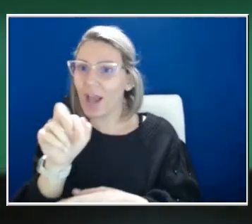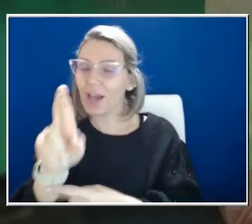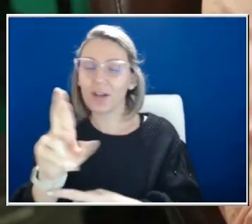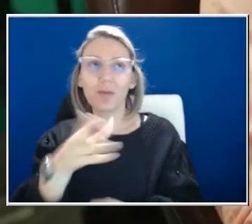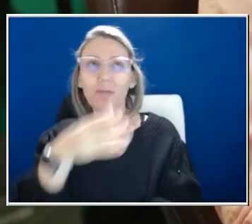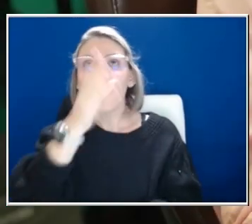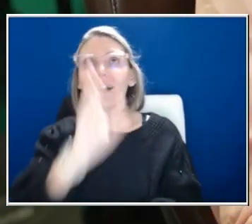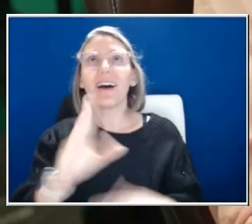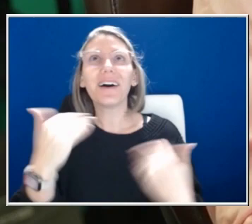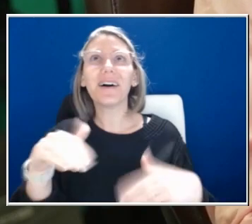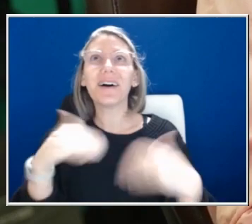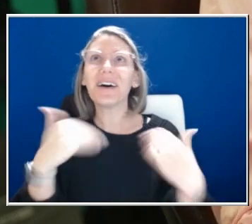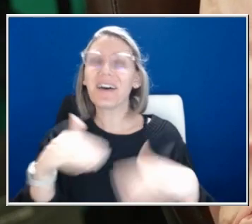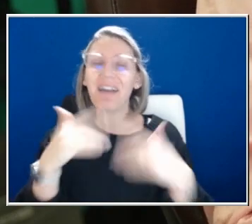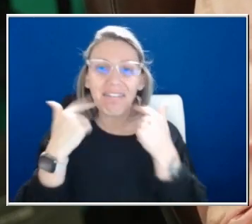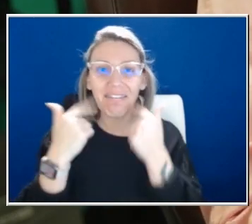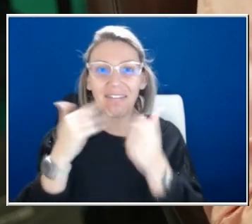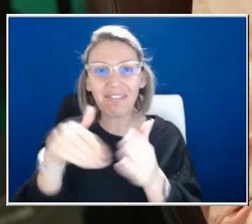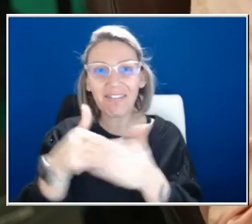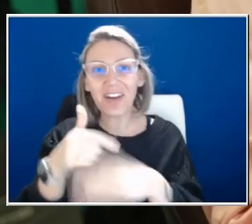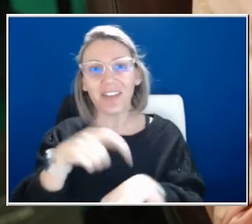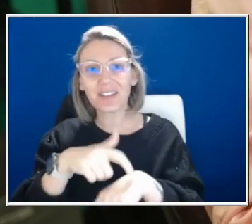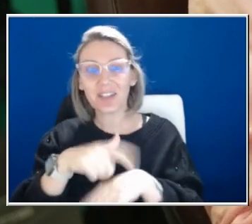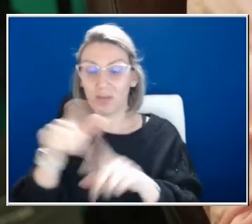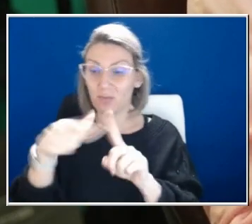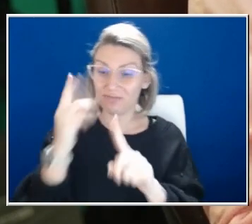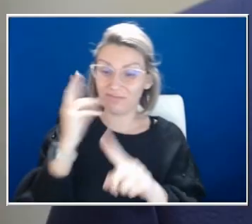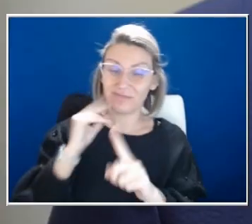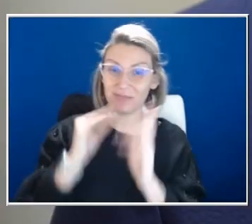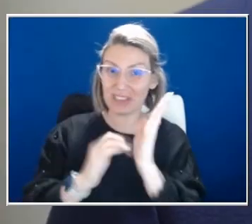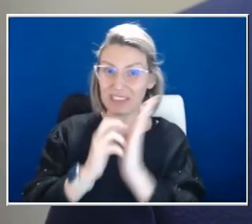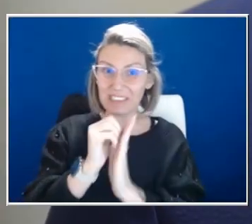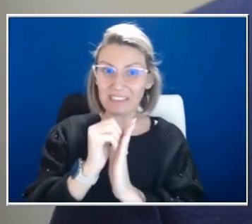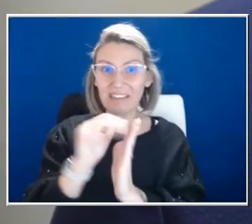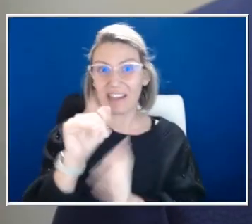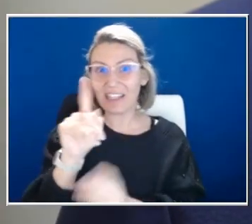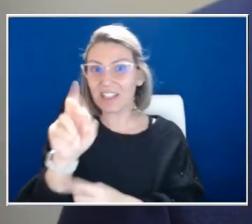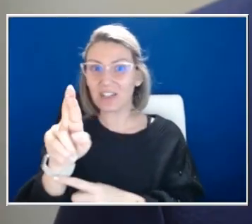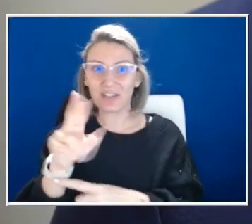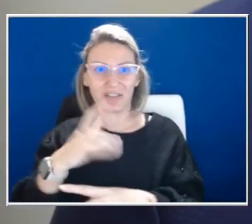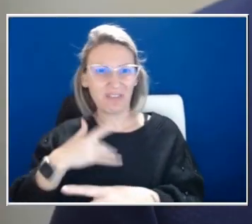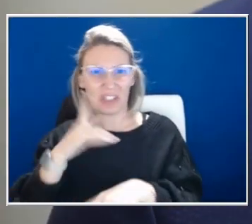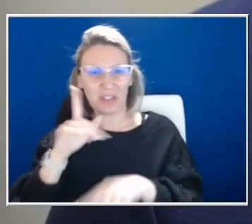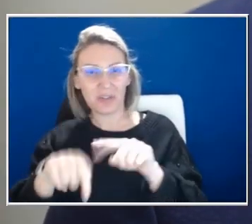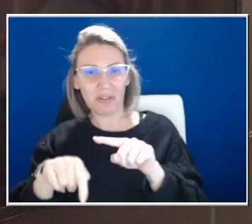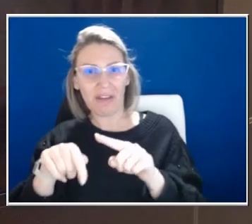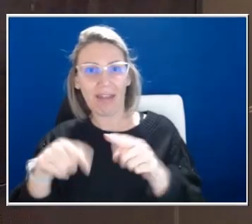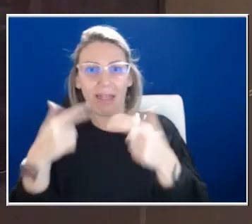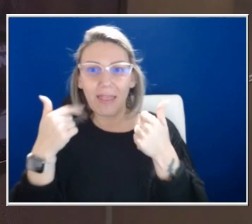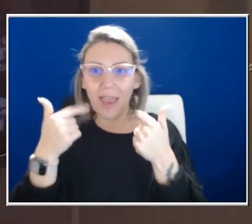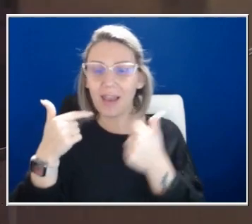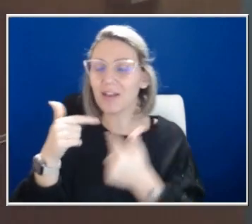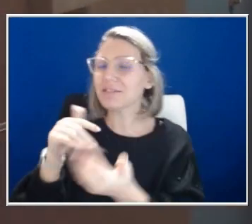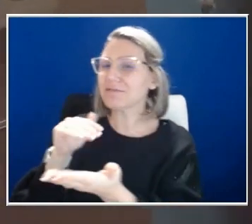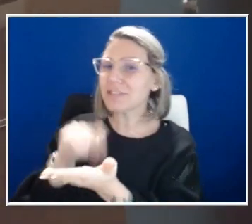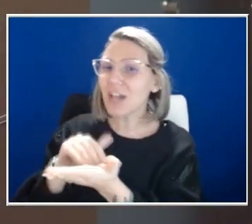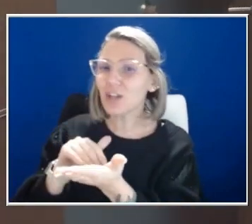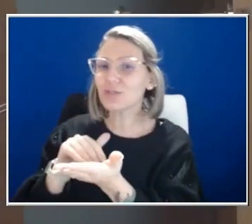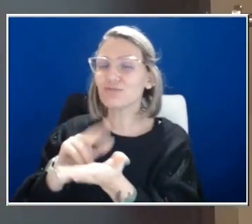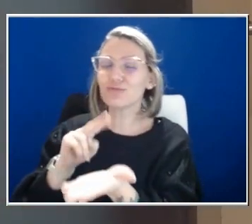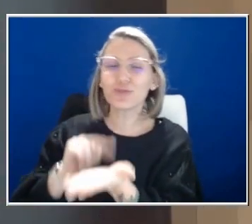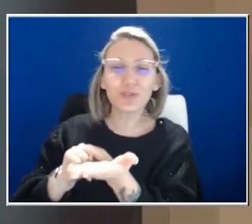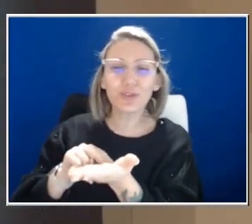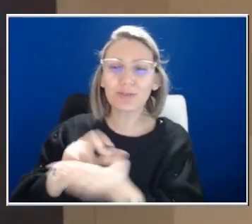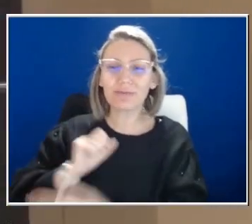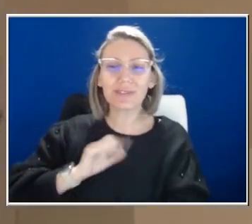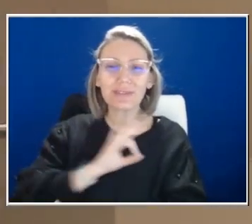And so when you're going through cancer, sometimes you don't feel like you can laugh. The doctors, the nurses, the staff,